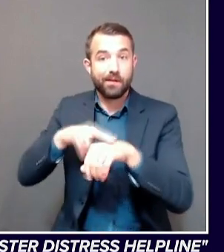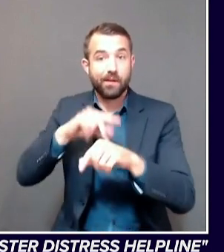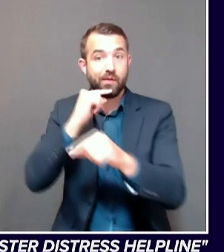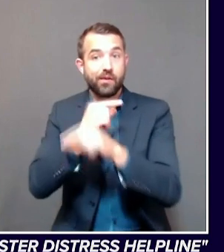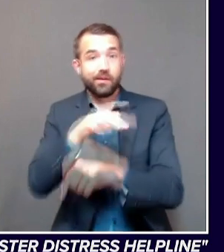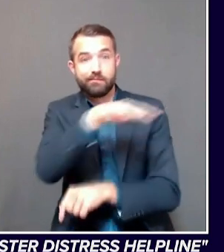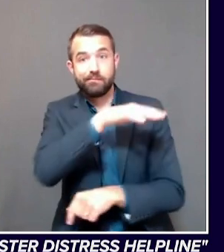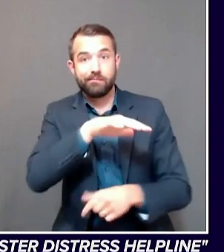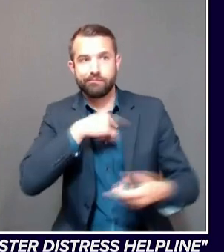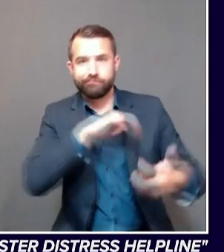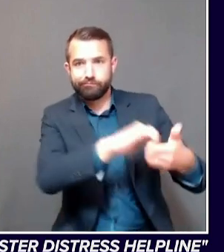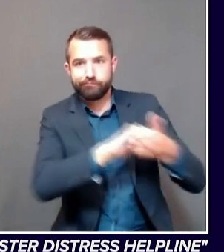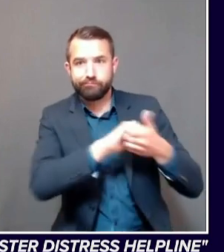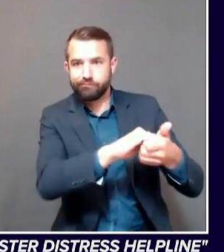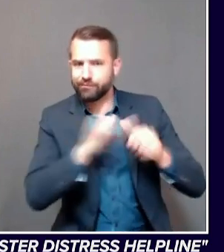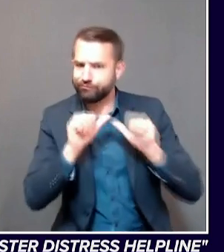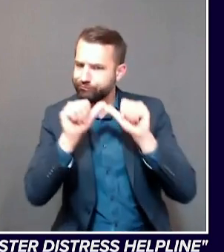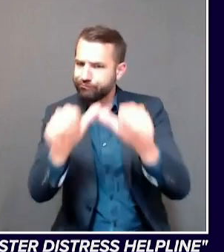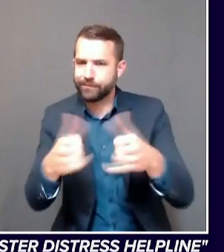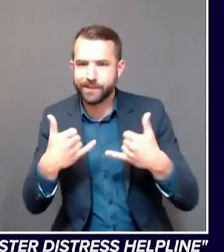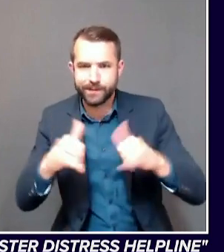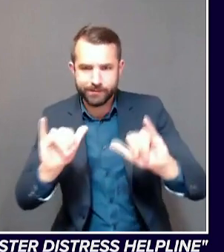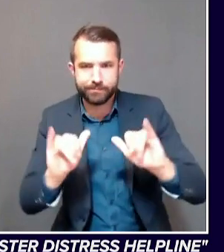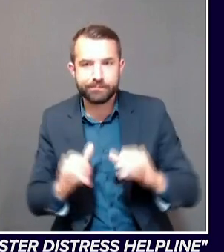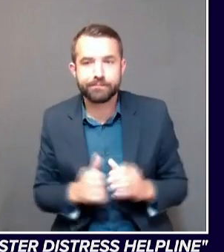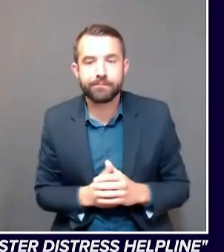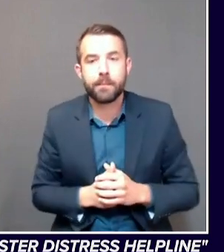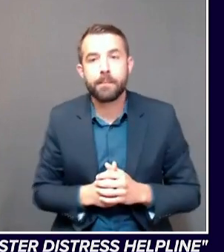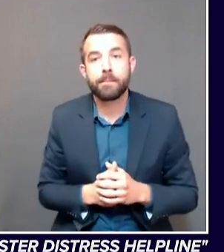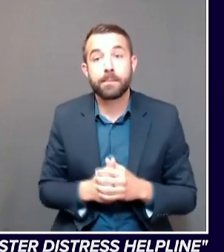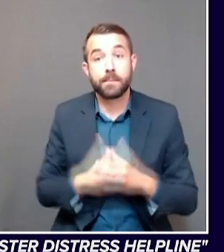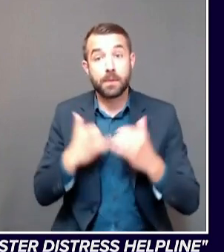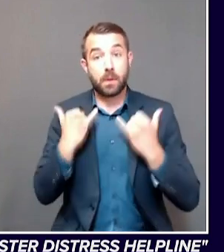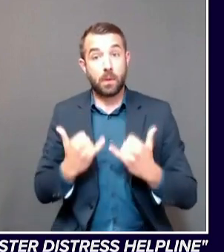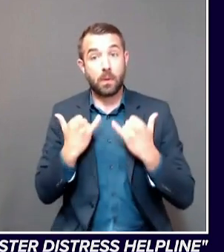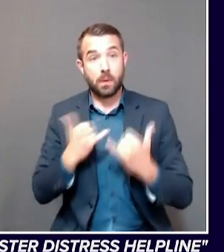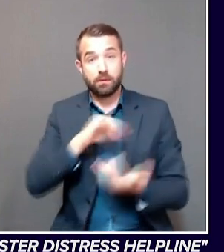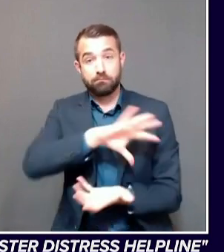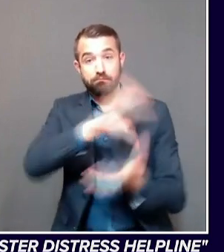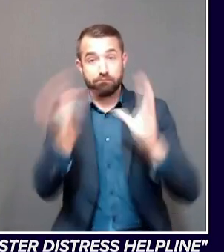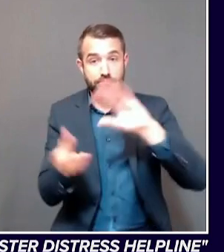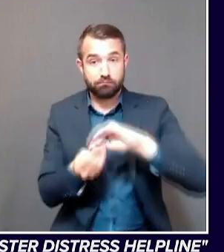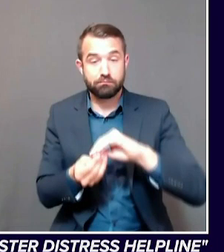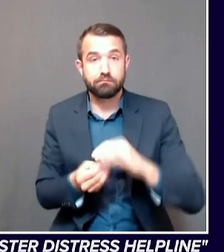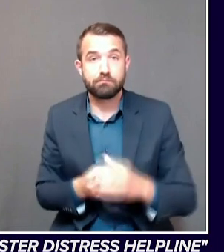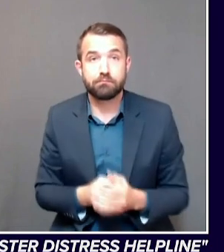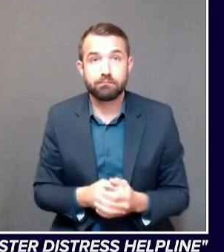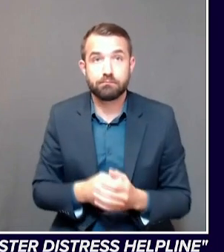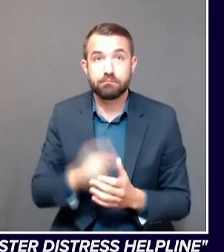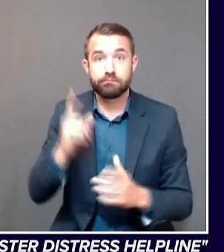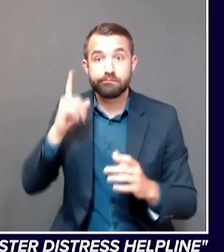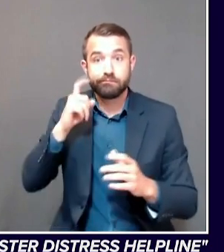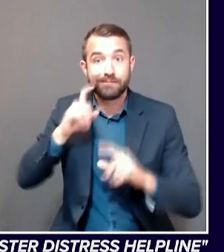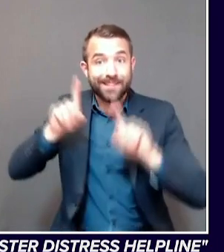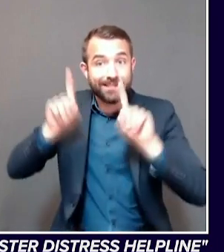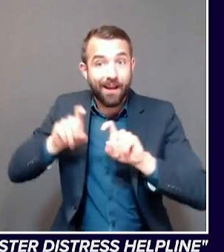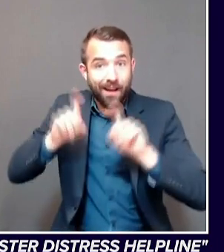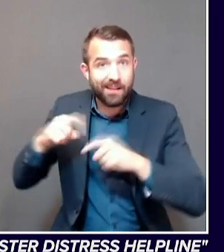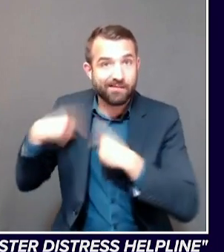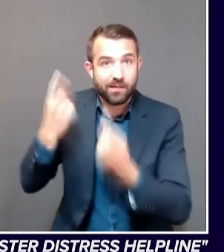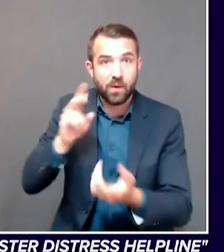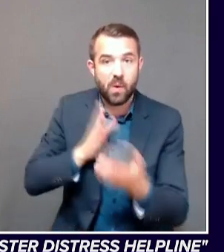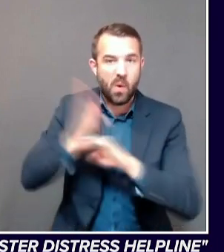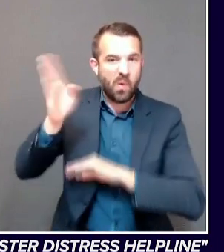Guard. Thus far, the National Guard, as of today, have fit tested more than 2,000